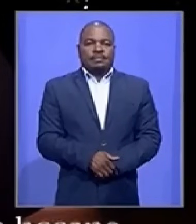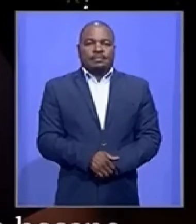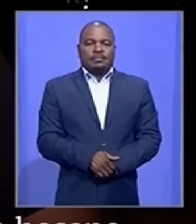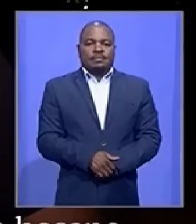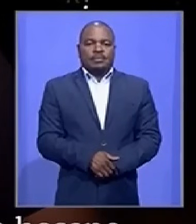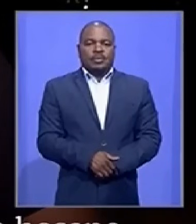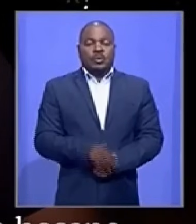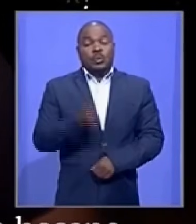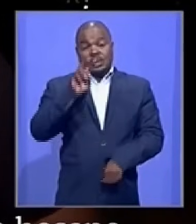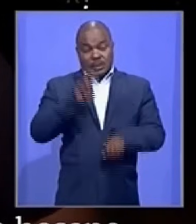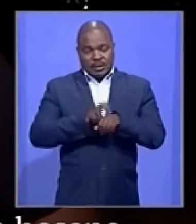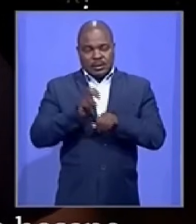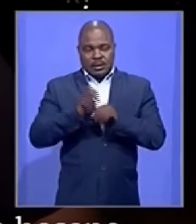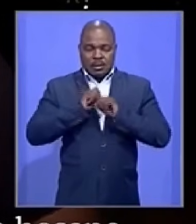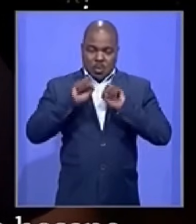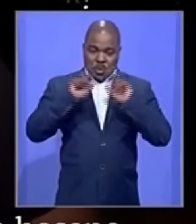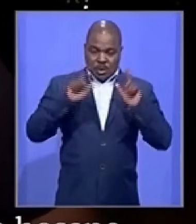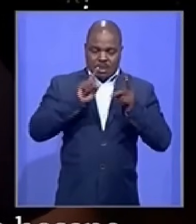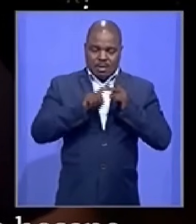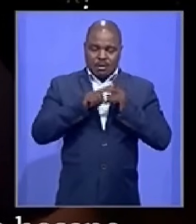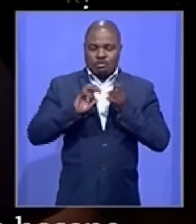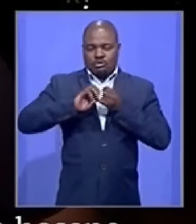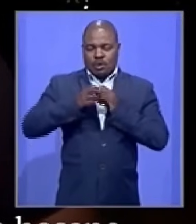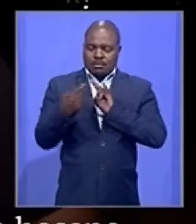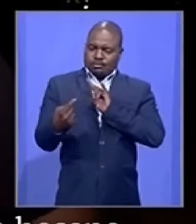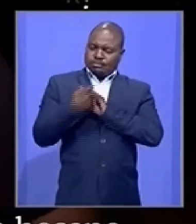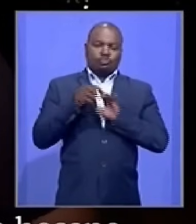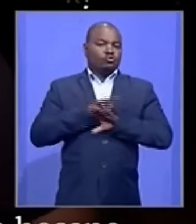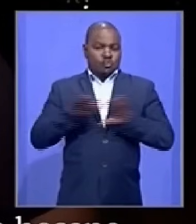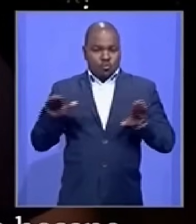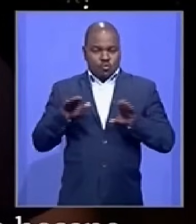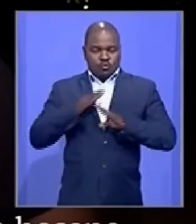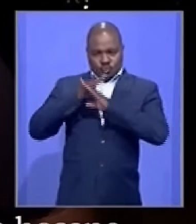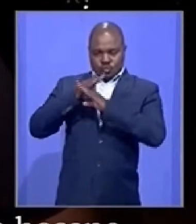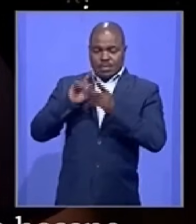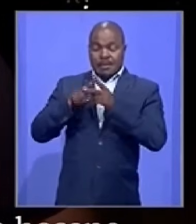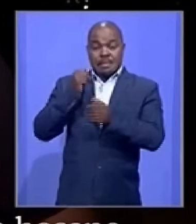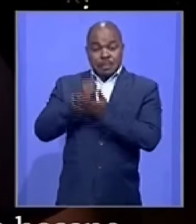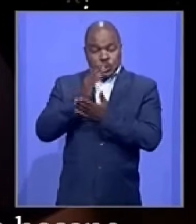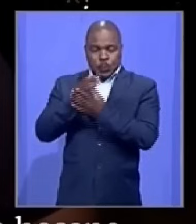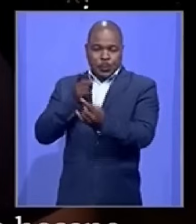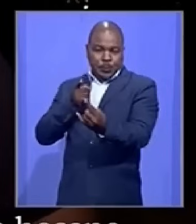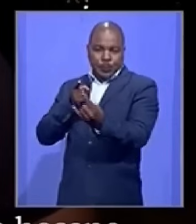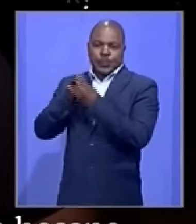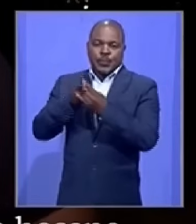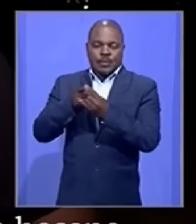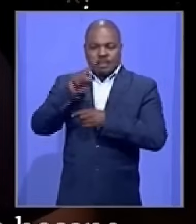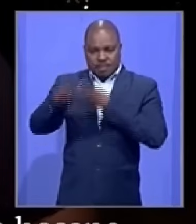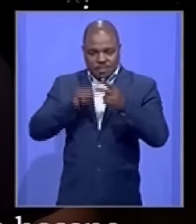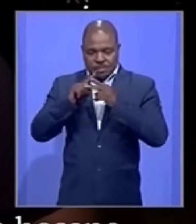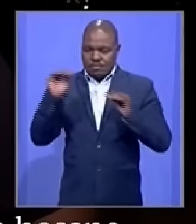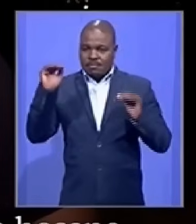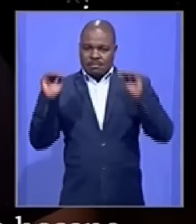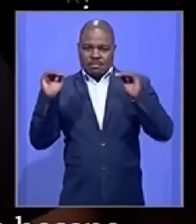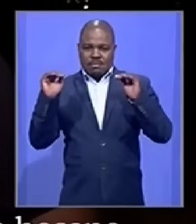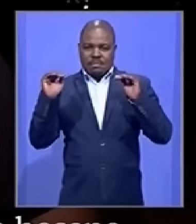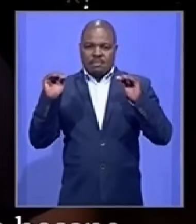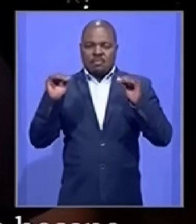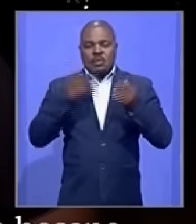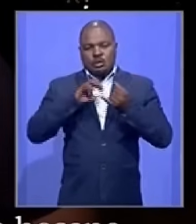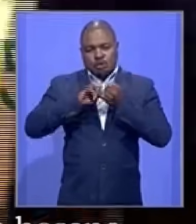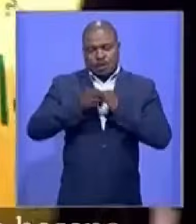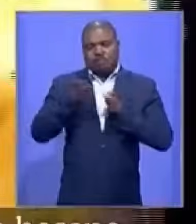But we also need to be aware to not concede and make sure that we score first to get the game back on even keel and then try